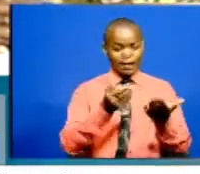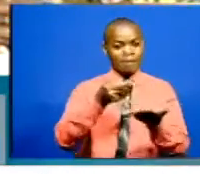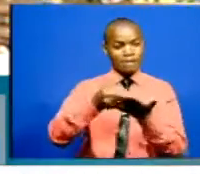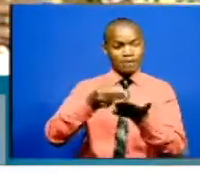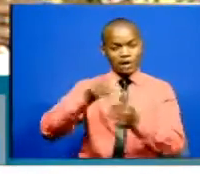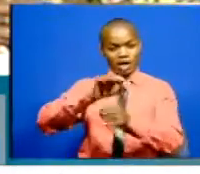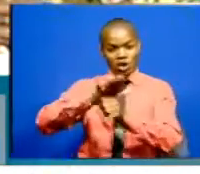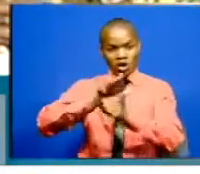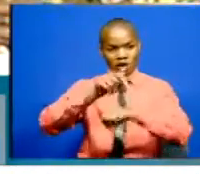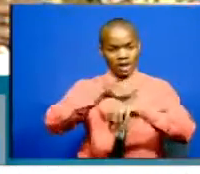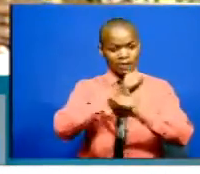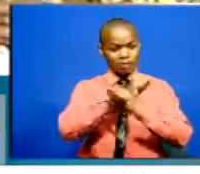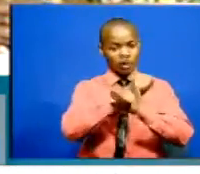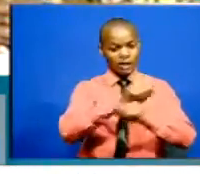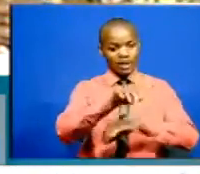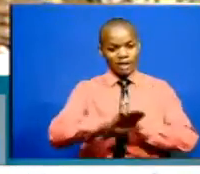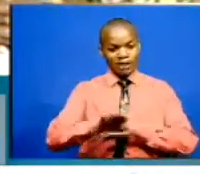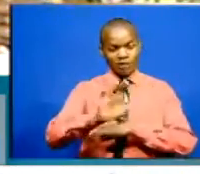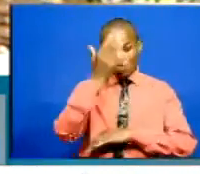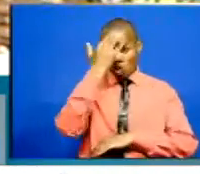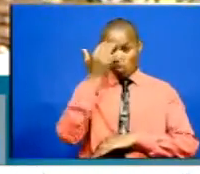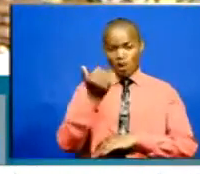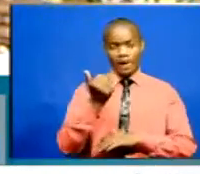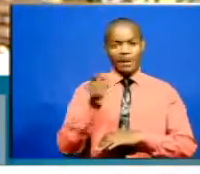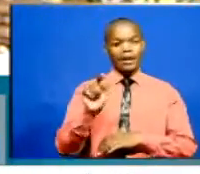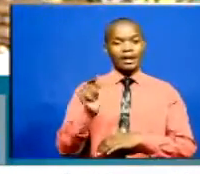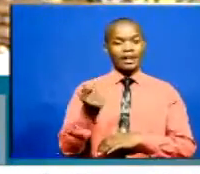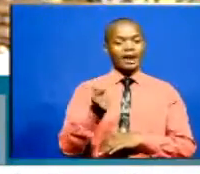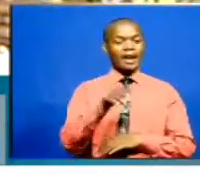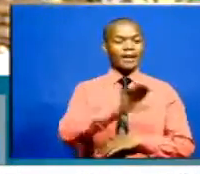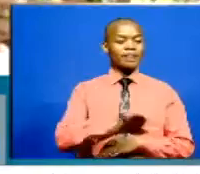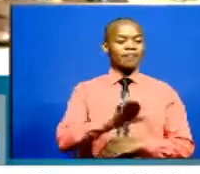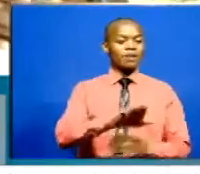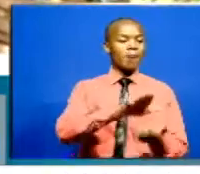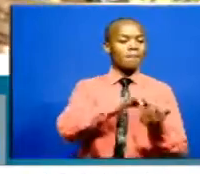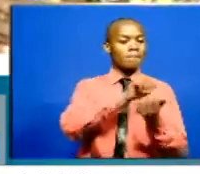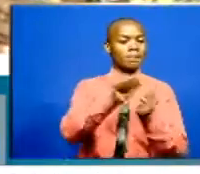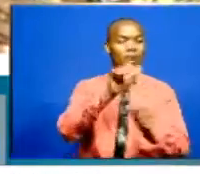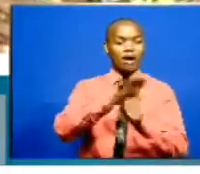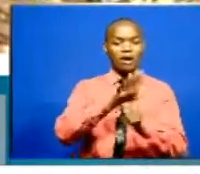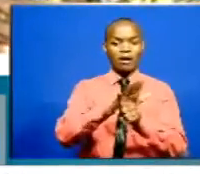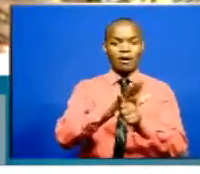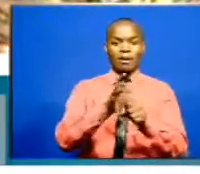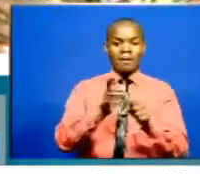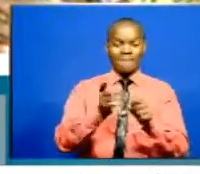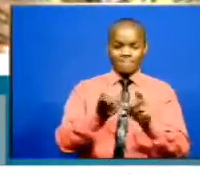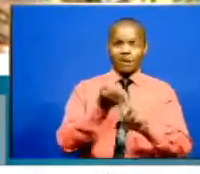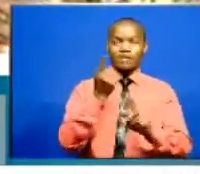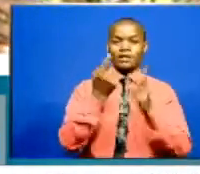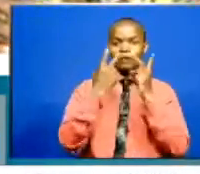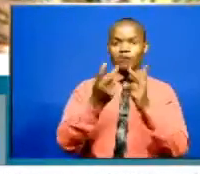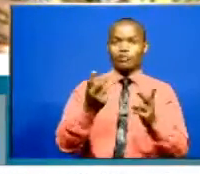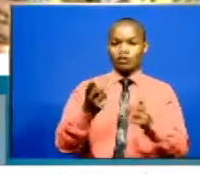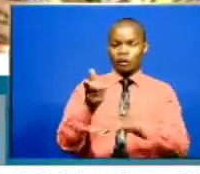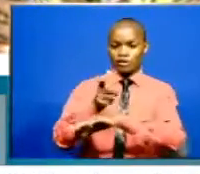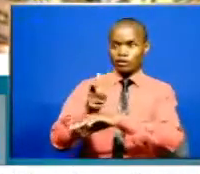conservation, because we have really polluted our environment. But before then, let's first of all listen to that clip, then we get back to the